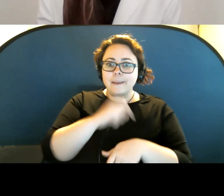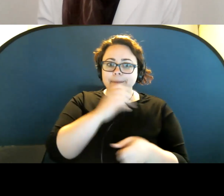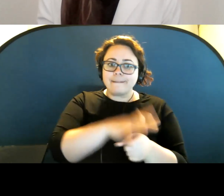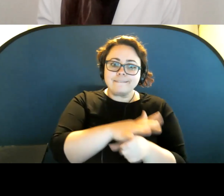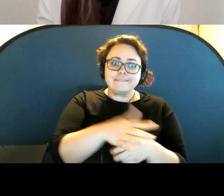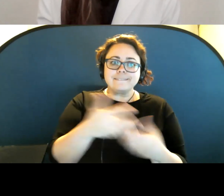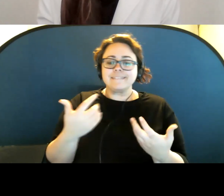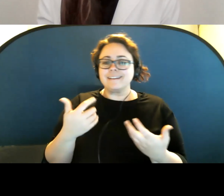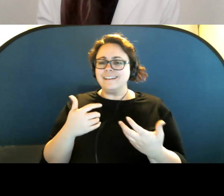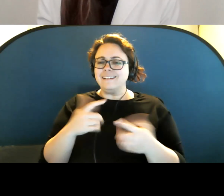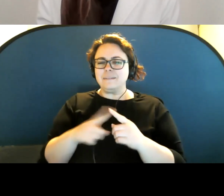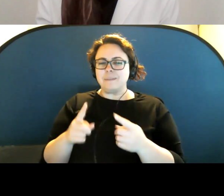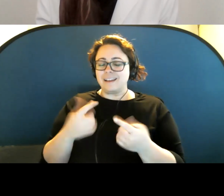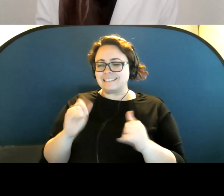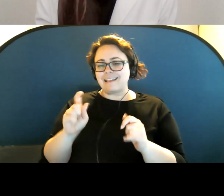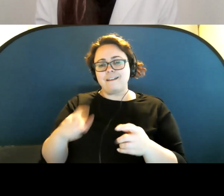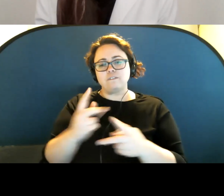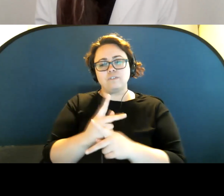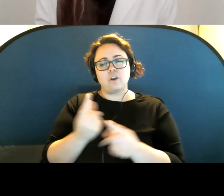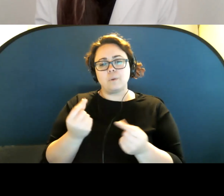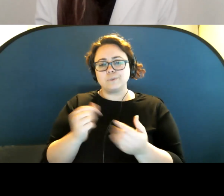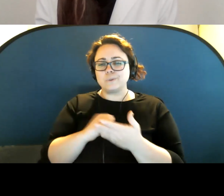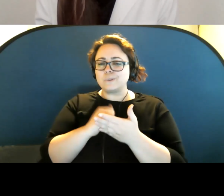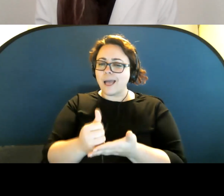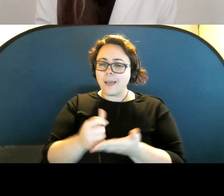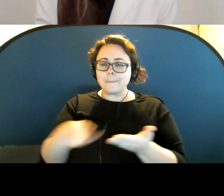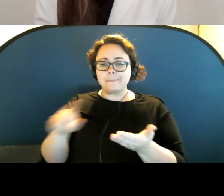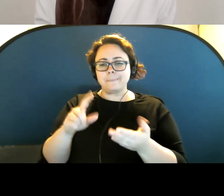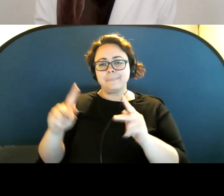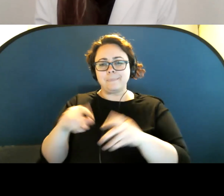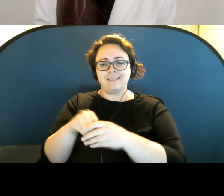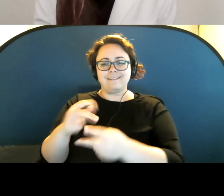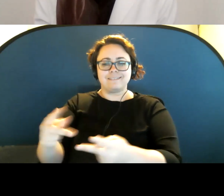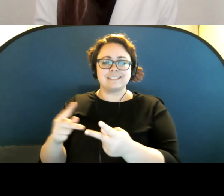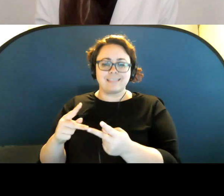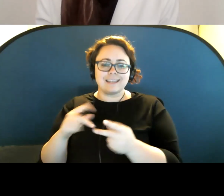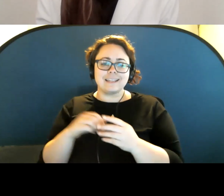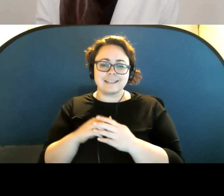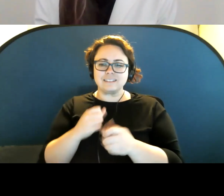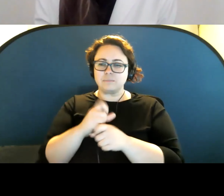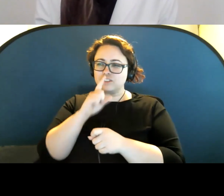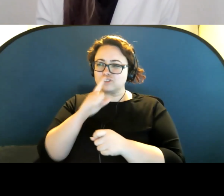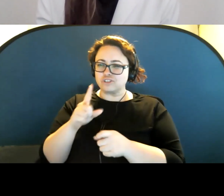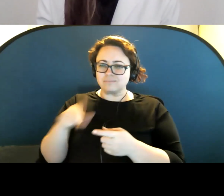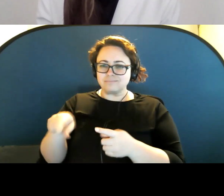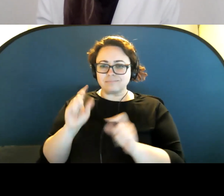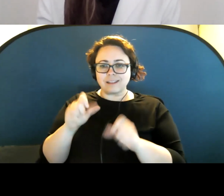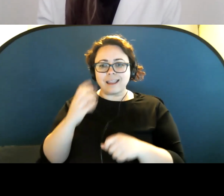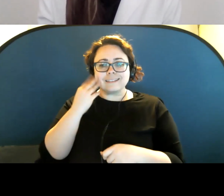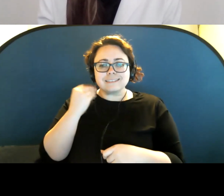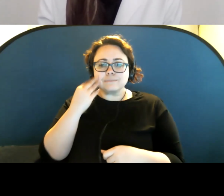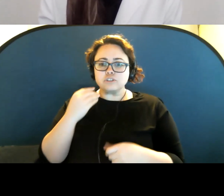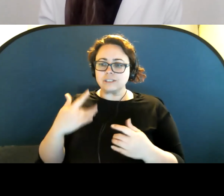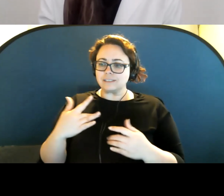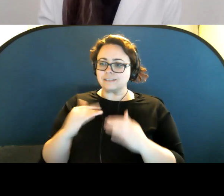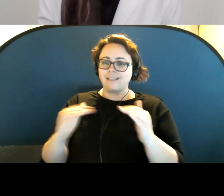solution in order to help our elders reach some level of normalcy, even though they might be